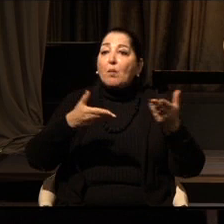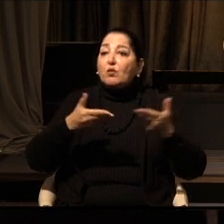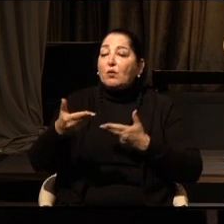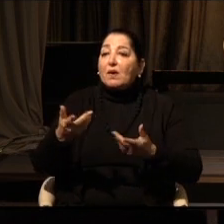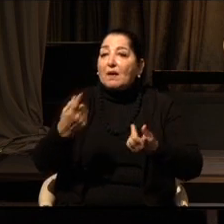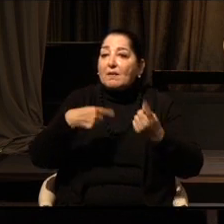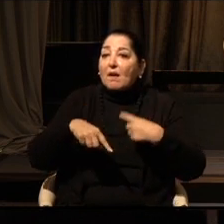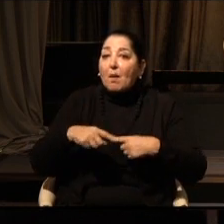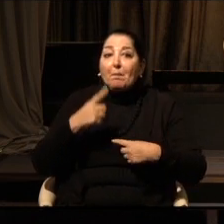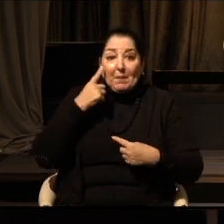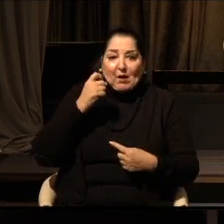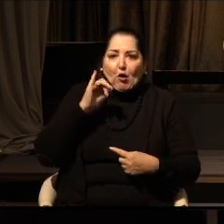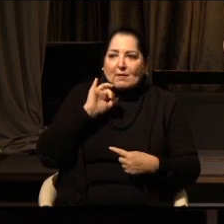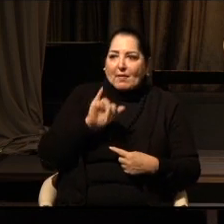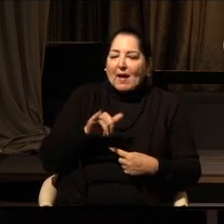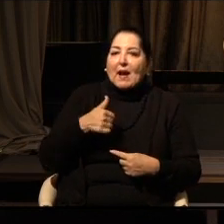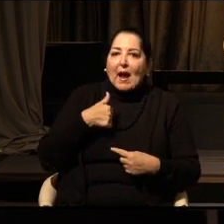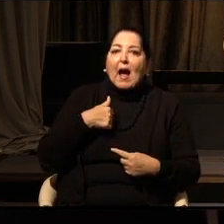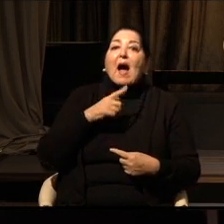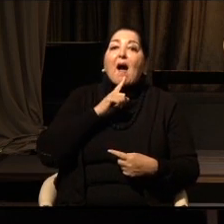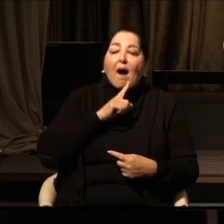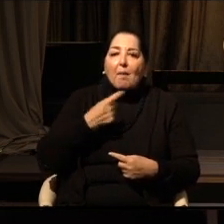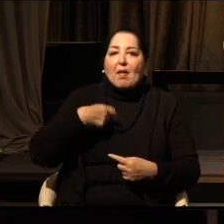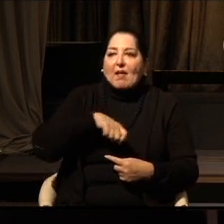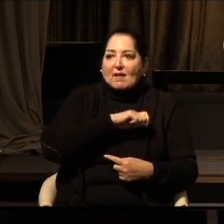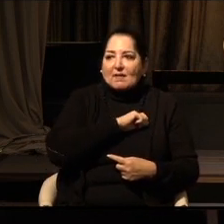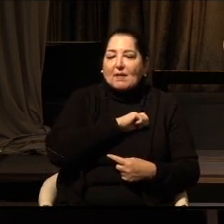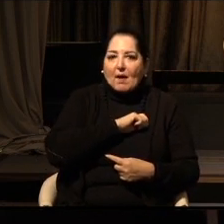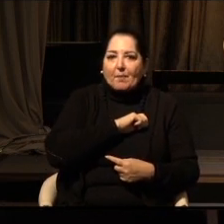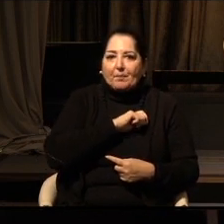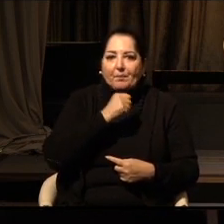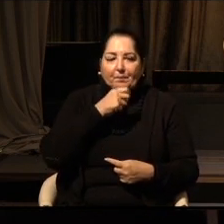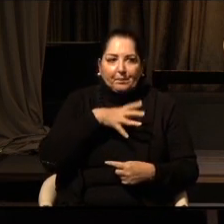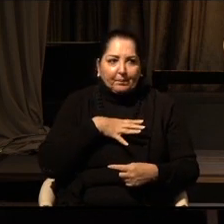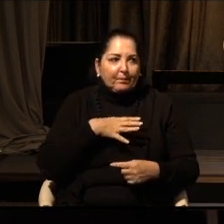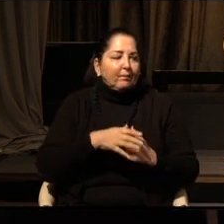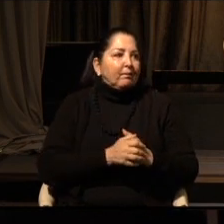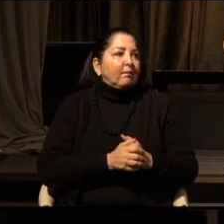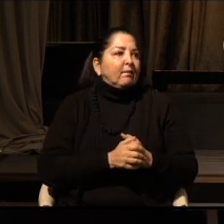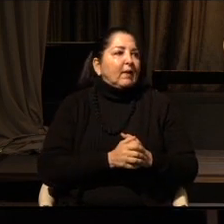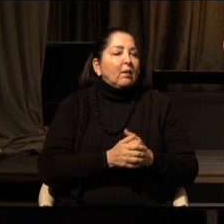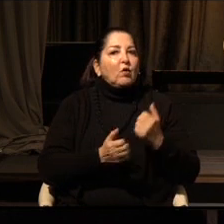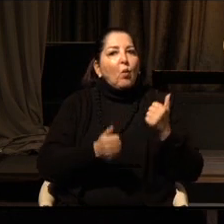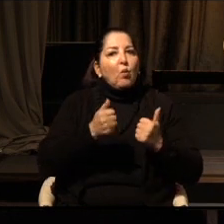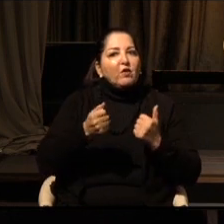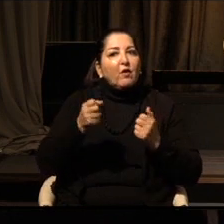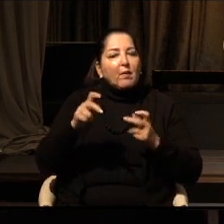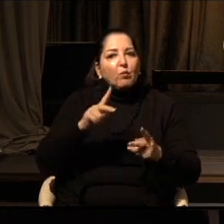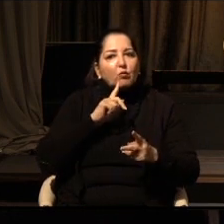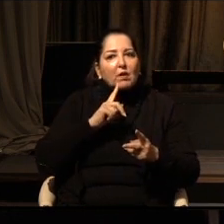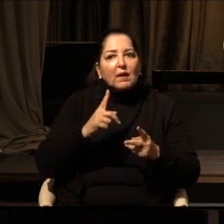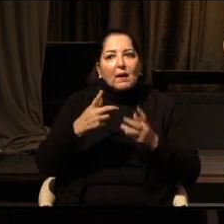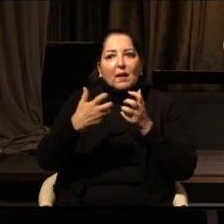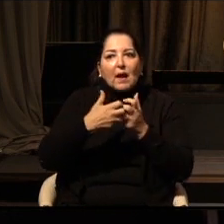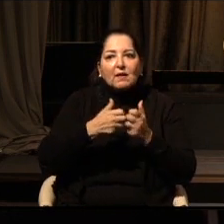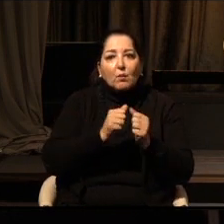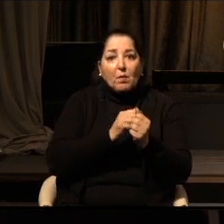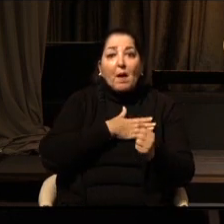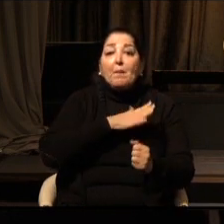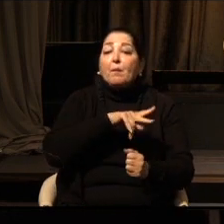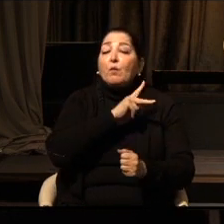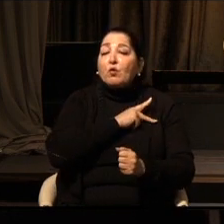that balance and really having to hone in, well, which of these opportunities really line up with my personal